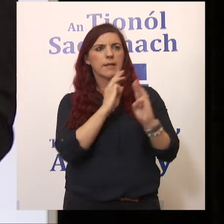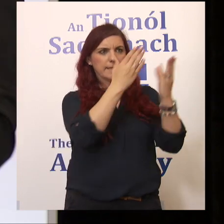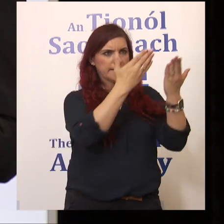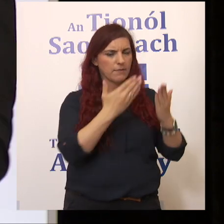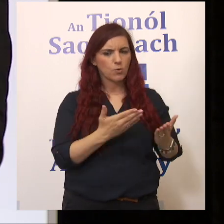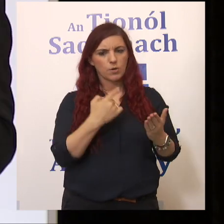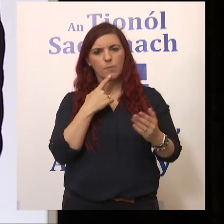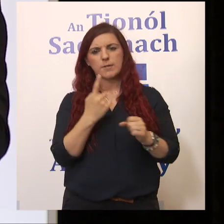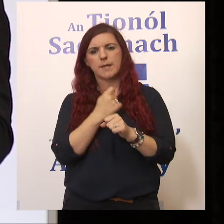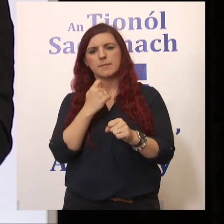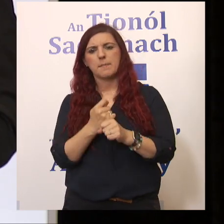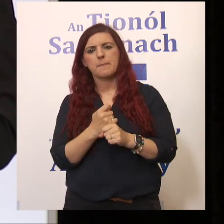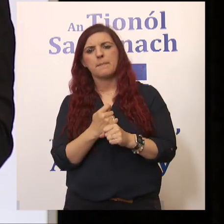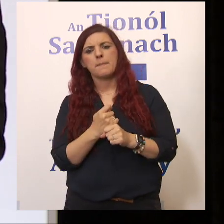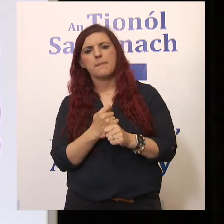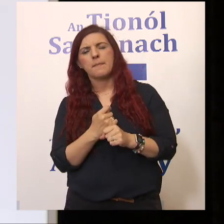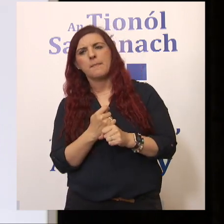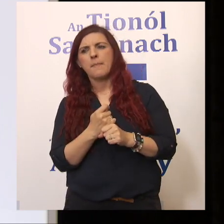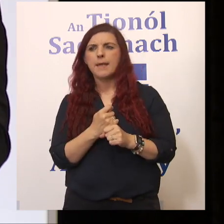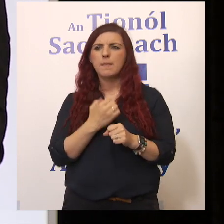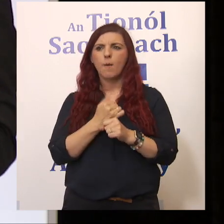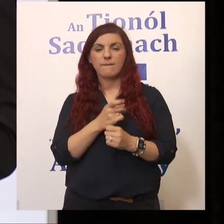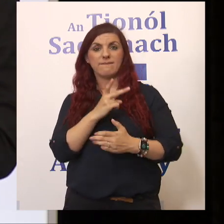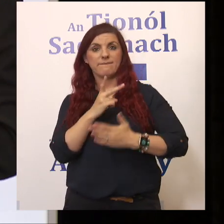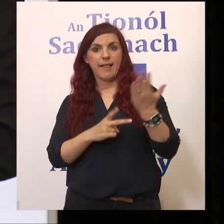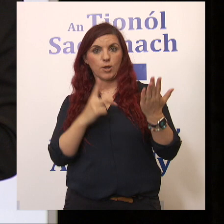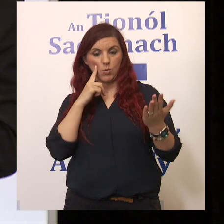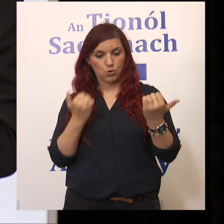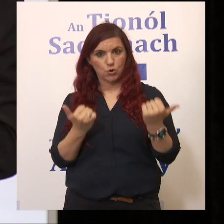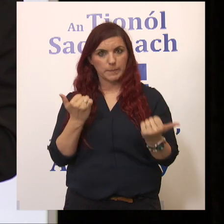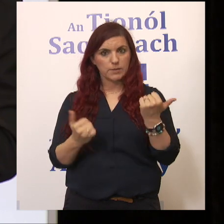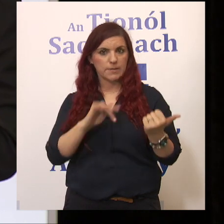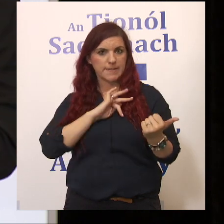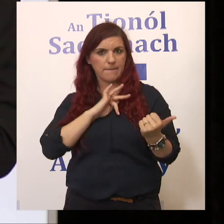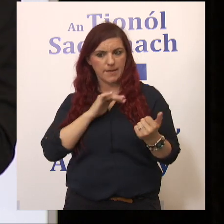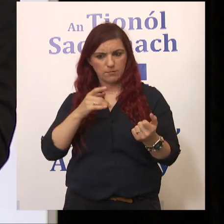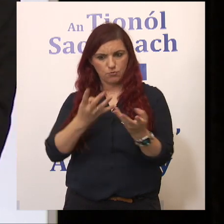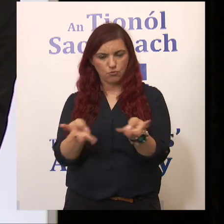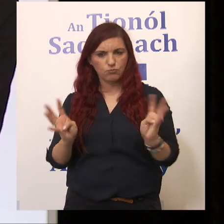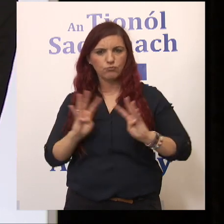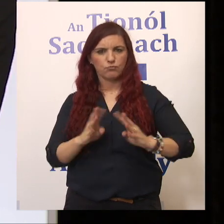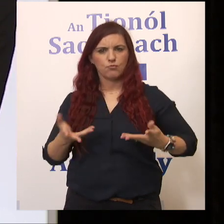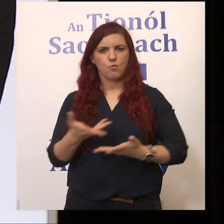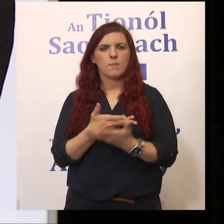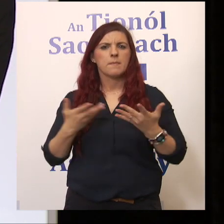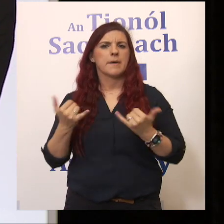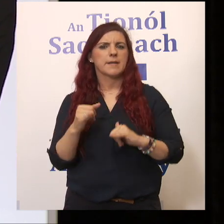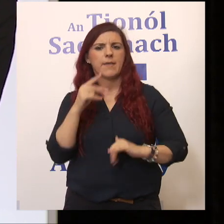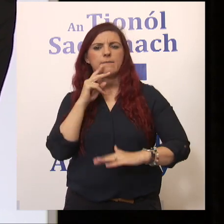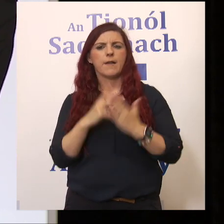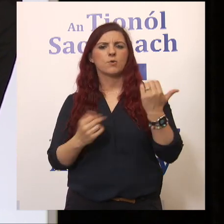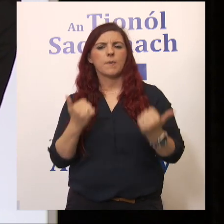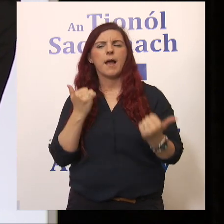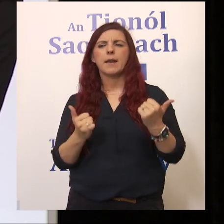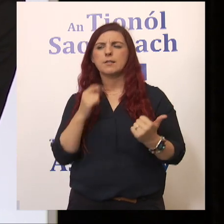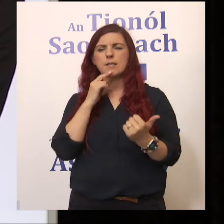value judgments that you might, you know, have amongst the group itself, and particularly the choice around which